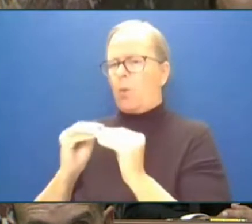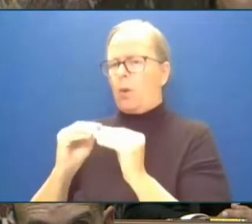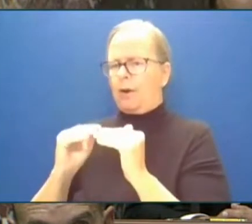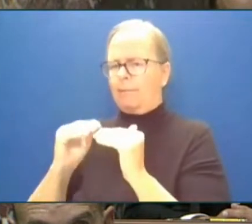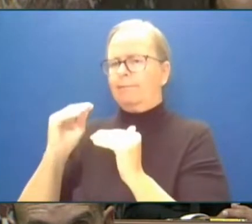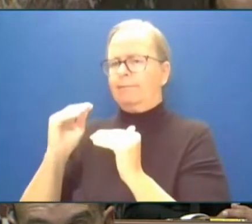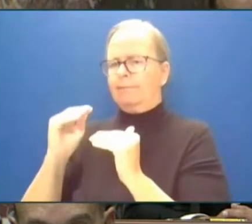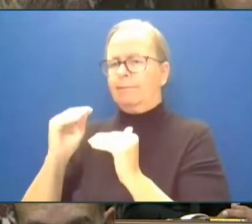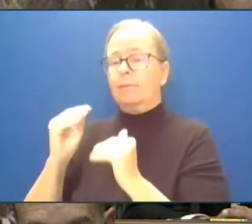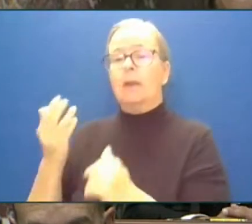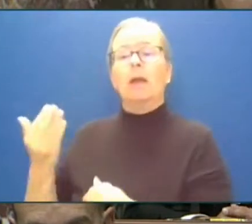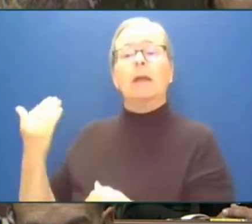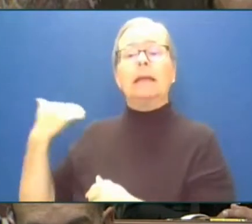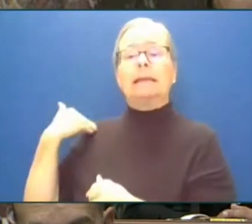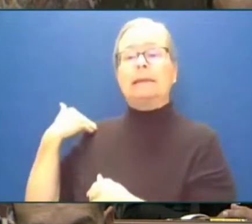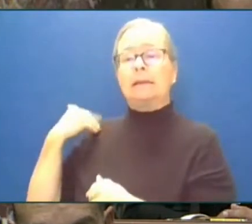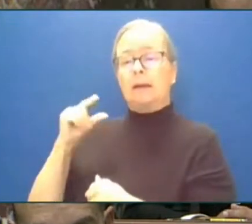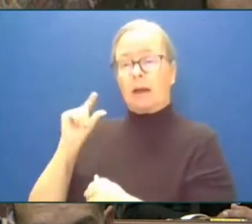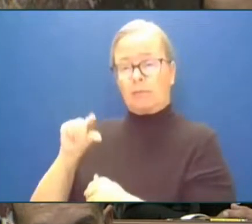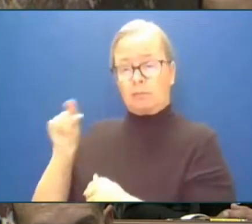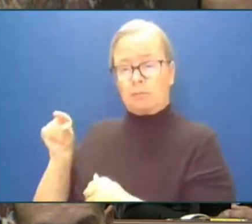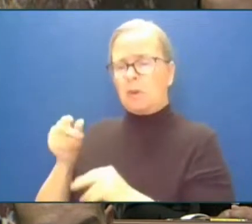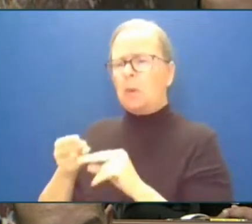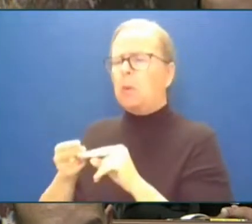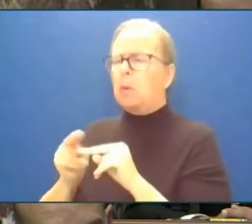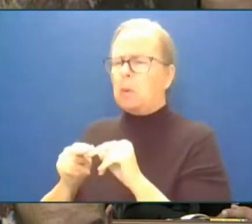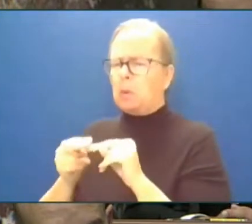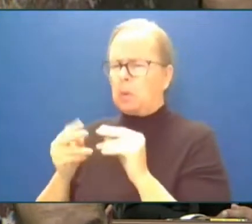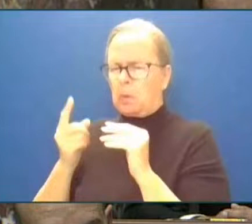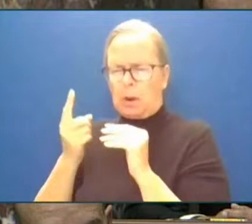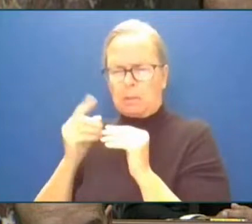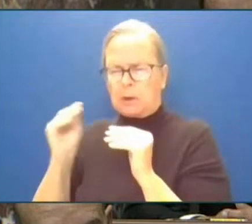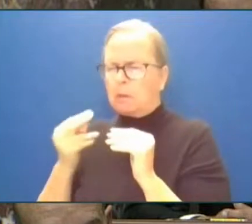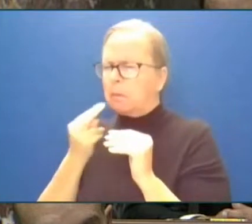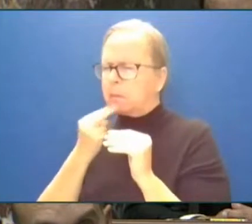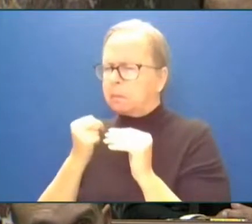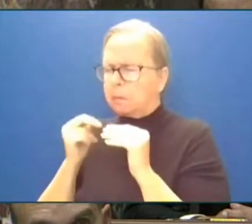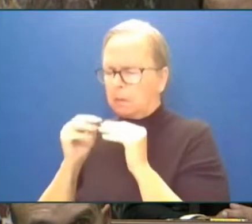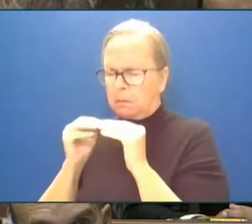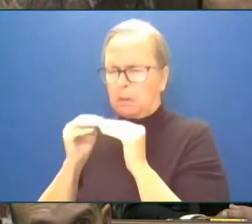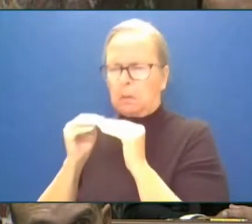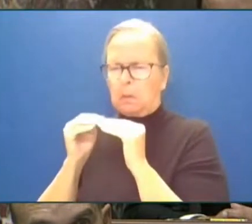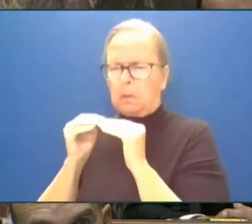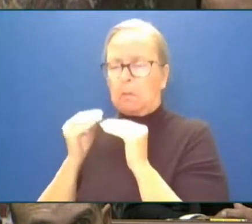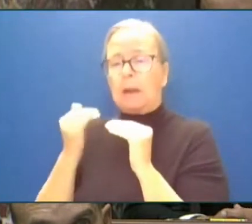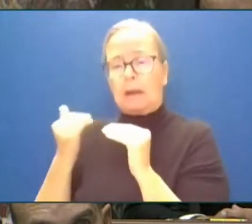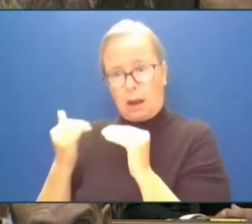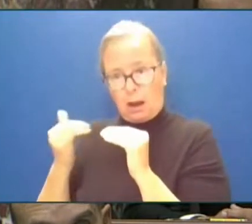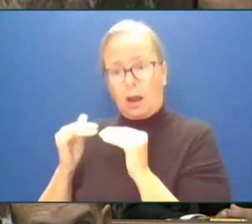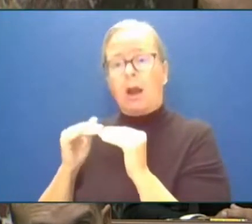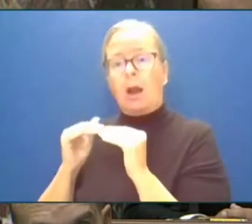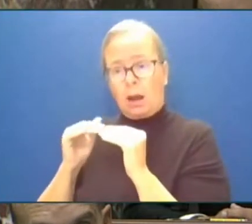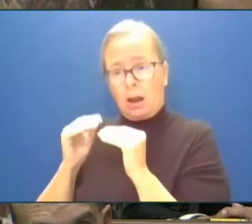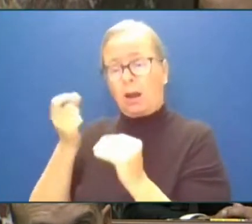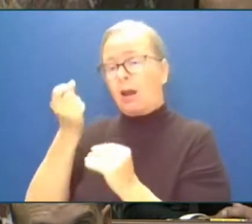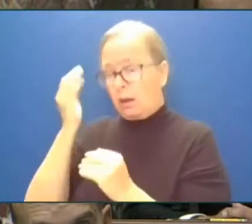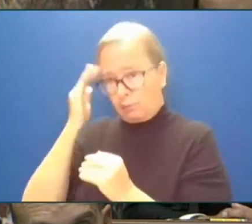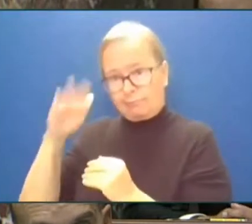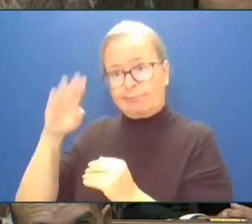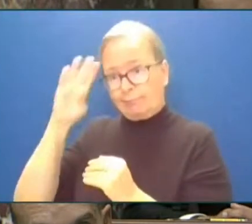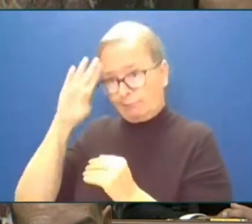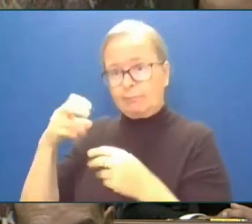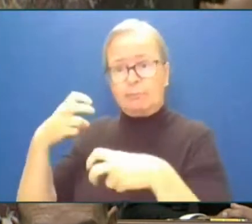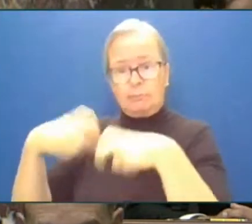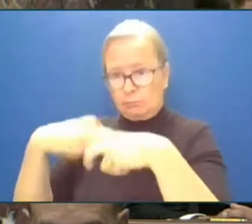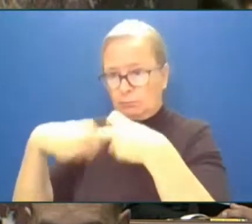than 1%. Mr. Speaker, we get it. We want to fix it, and we're going to work harder with our partners at the local government to make